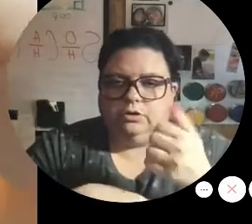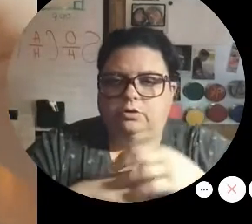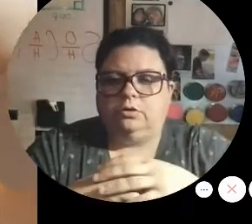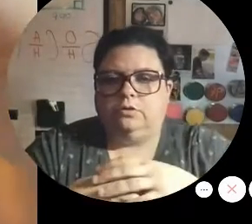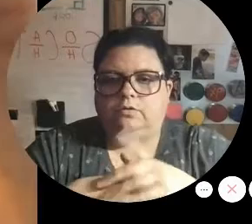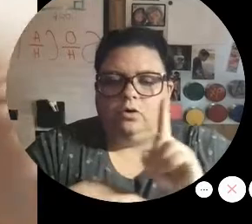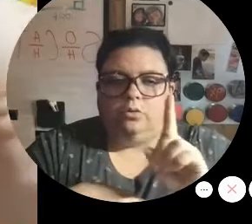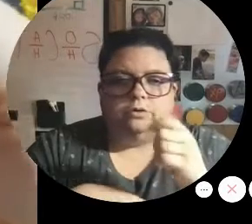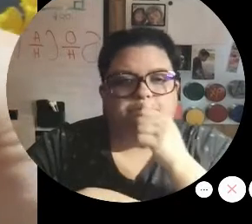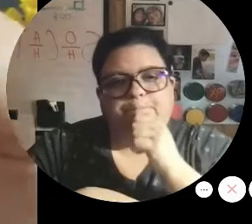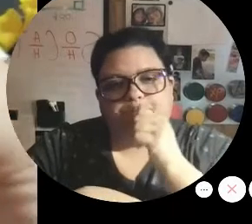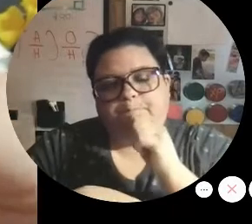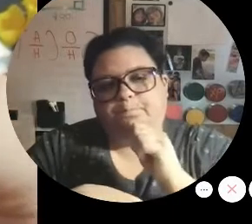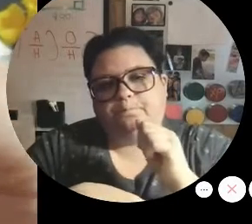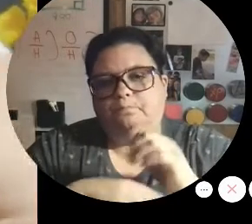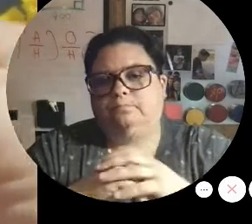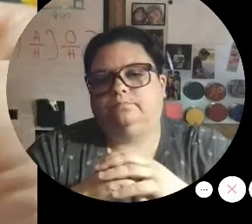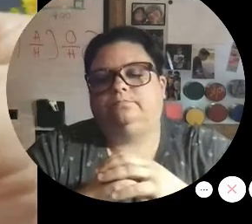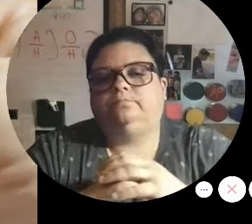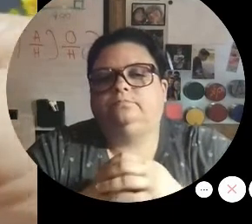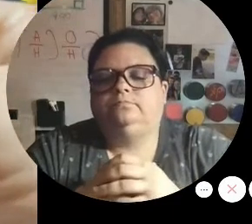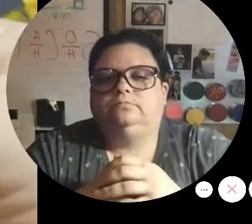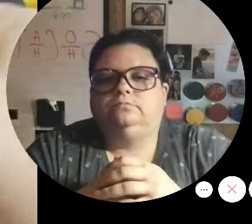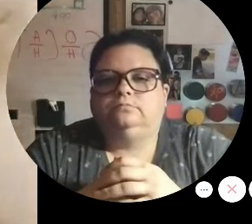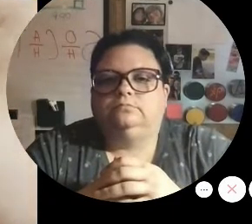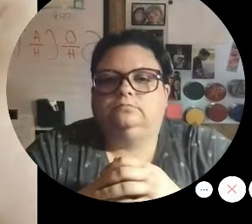bear with me for a second while I...